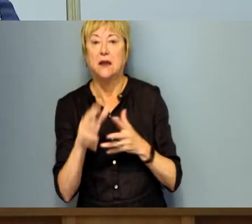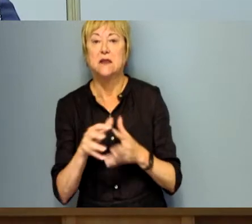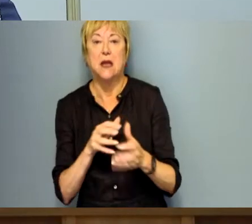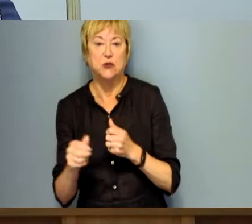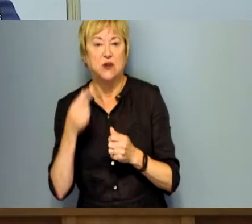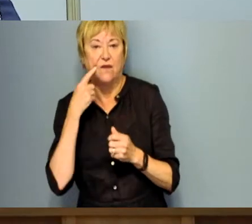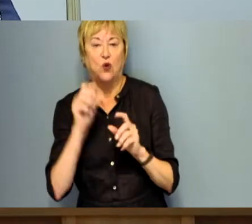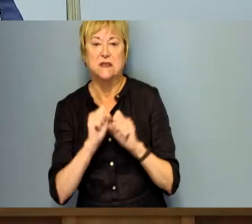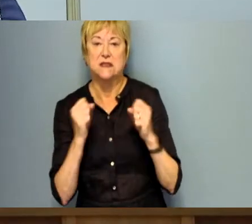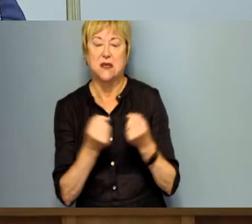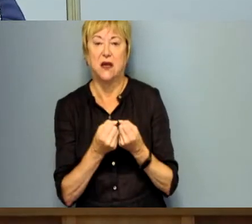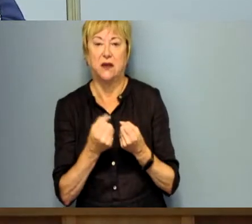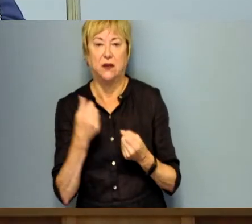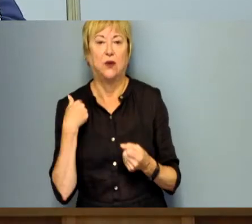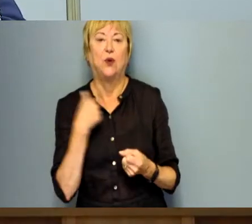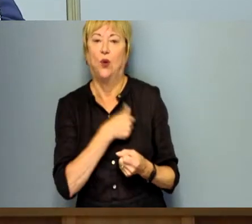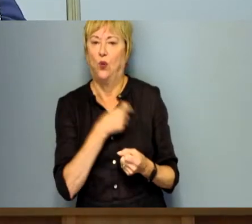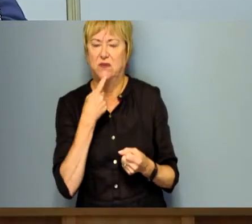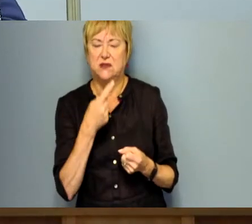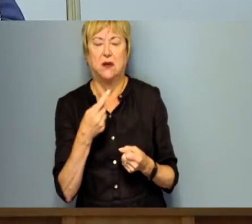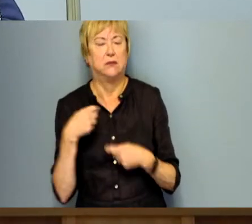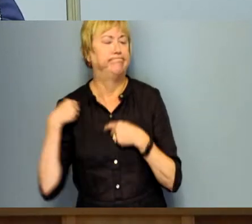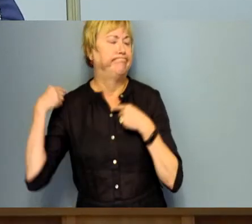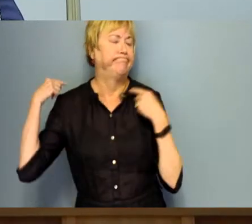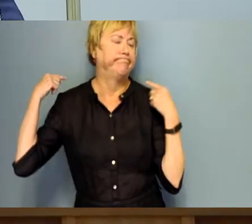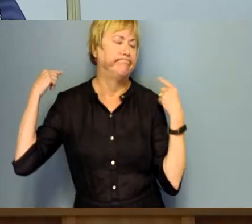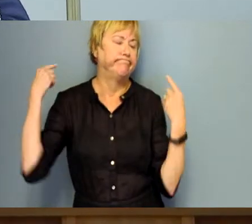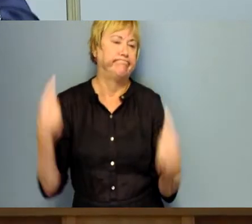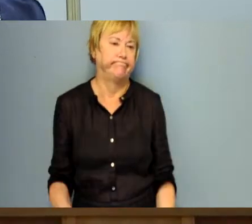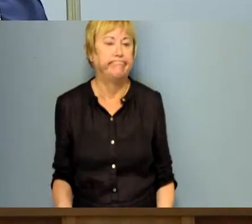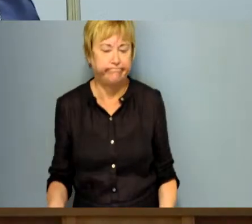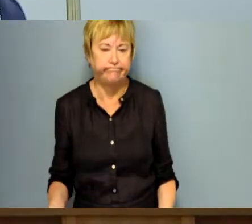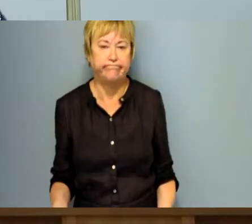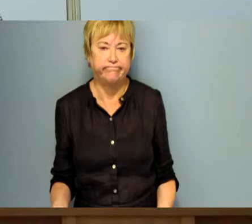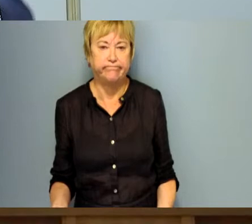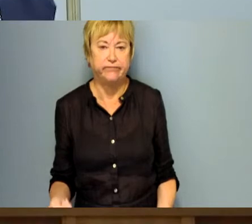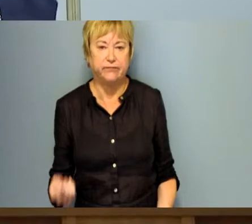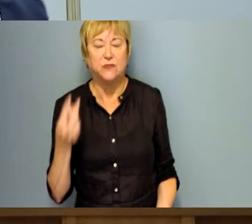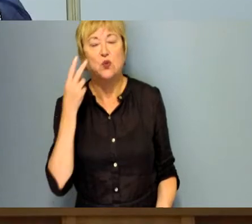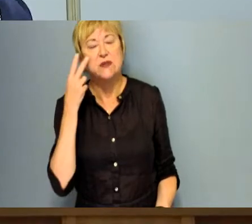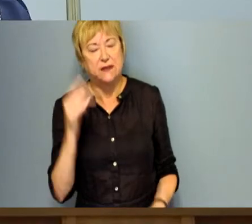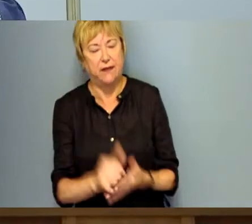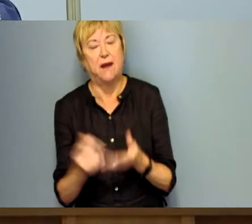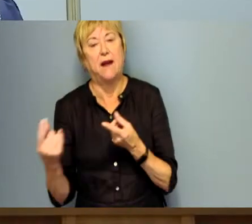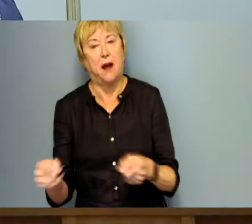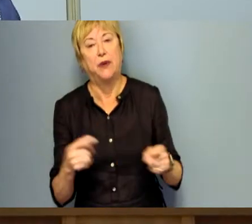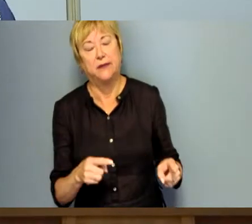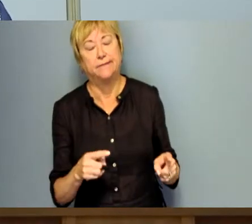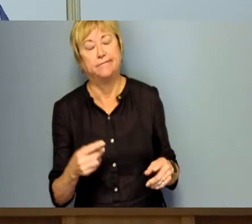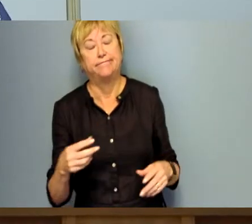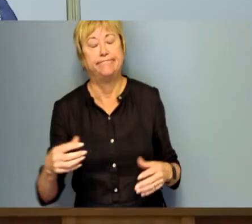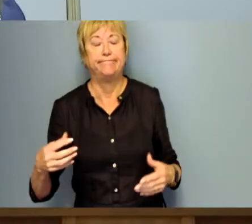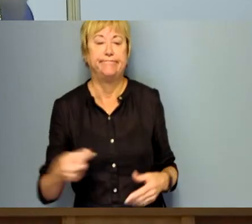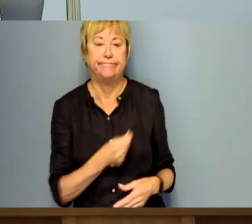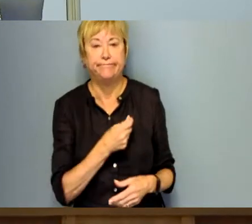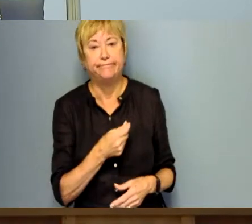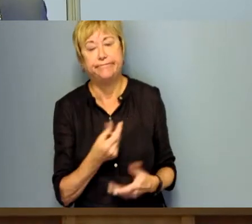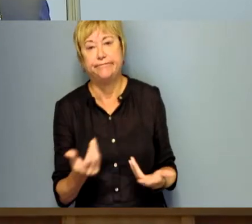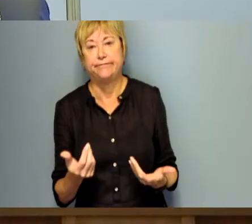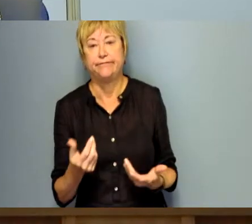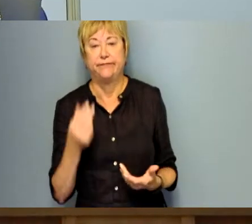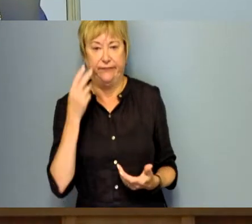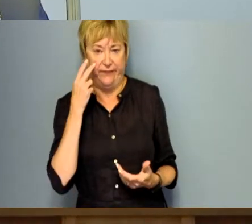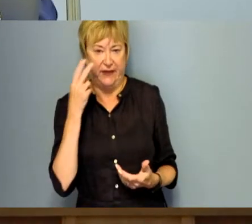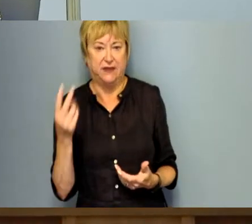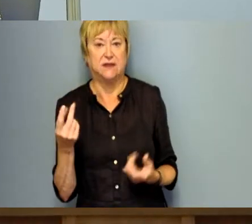society, I think we have said for a long time that we're seeing a lot of that, unfortunately, and seeing some